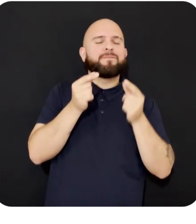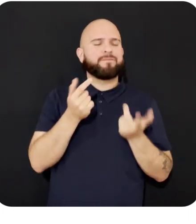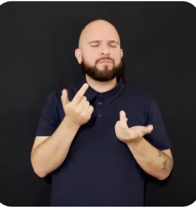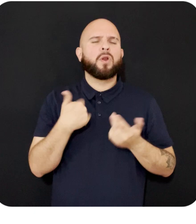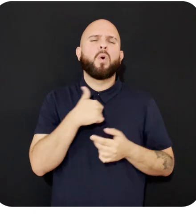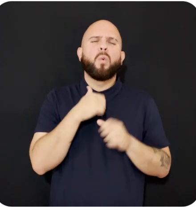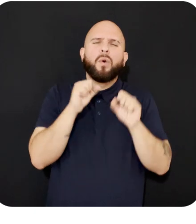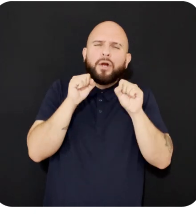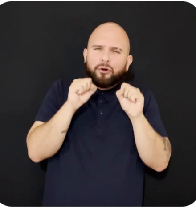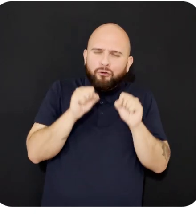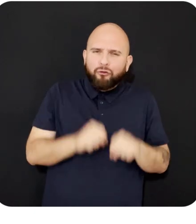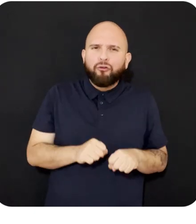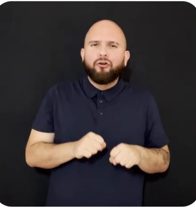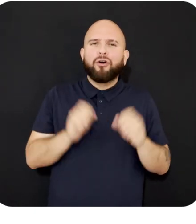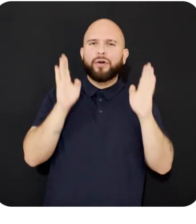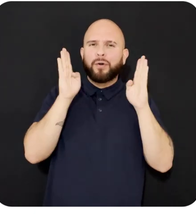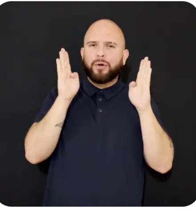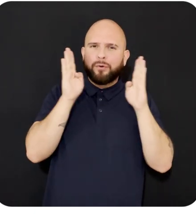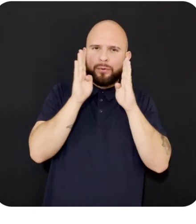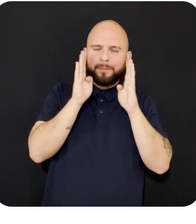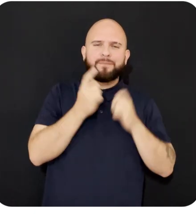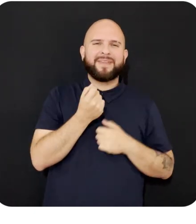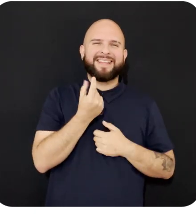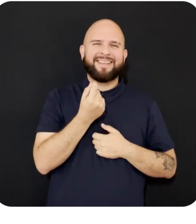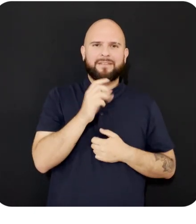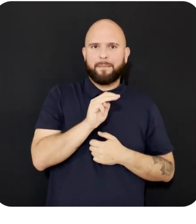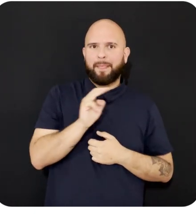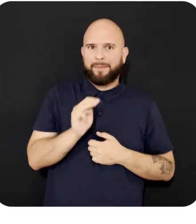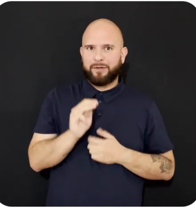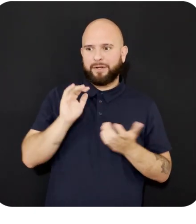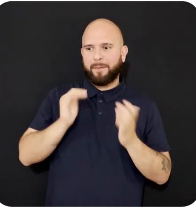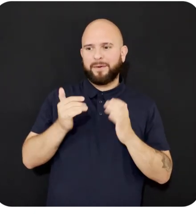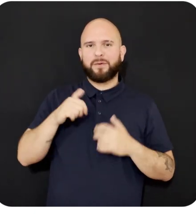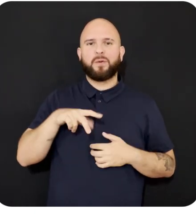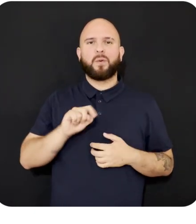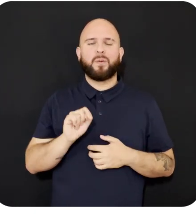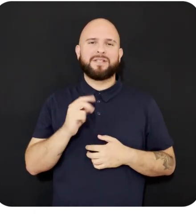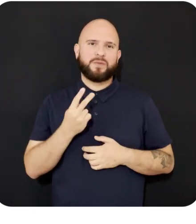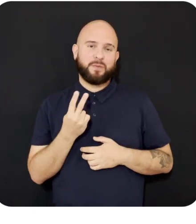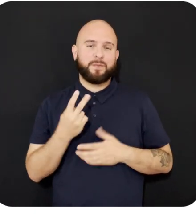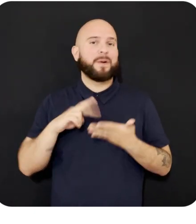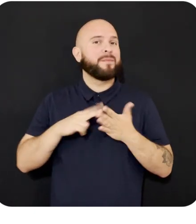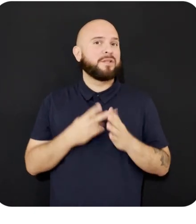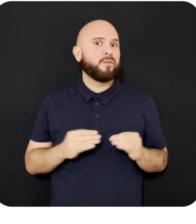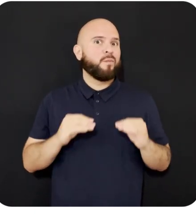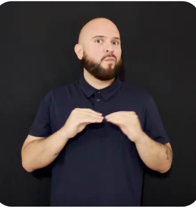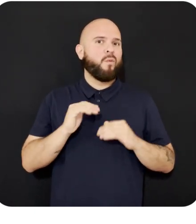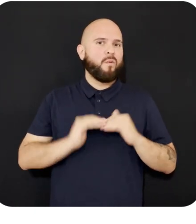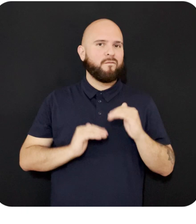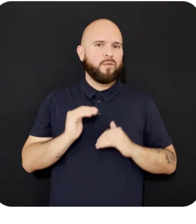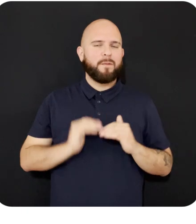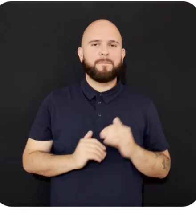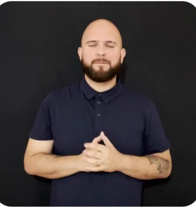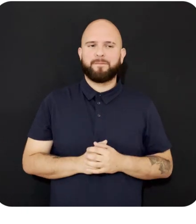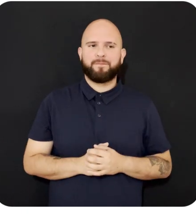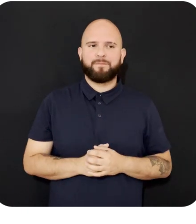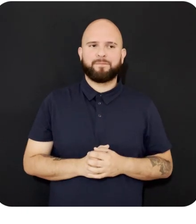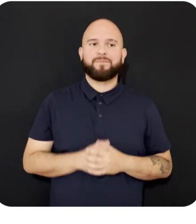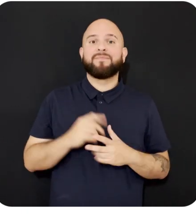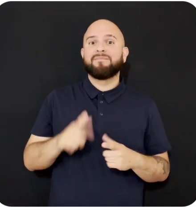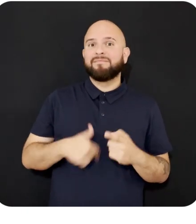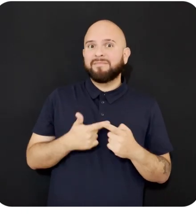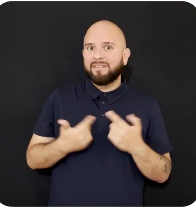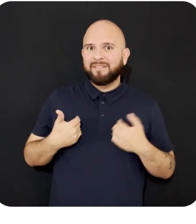we were able to shrink the length of the headset by 11 millimeters compared to Quest 2, making it more comfortable.